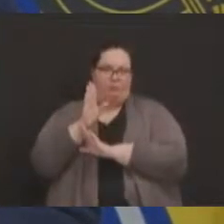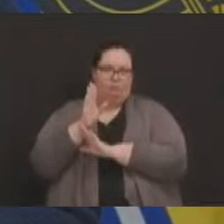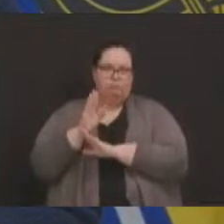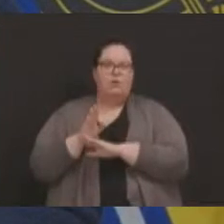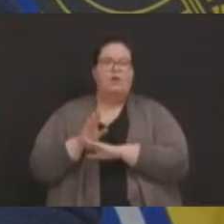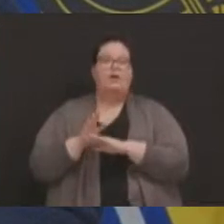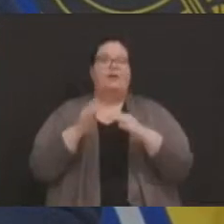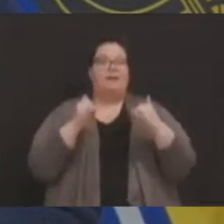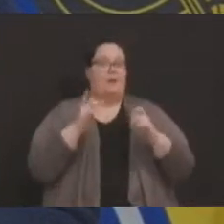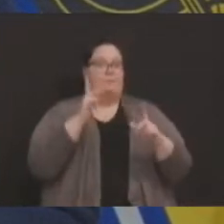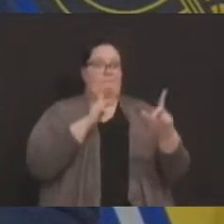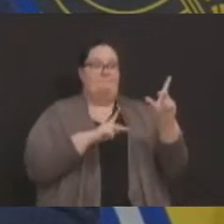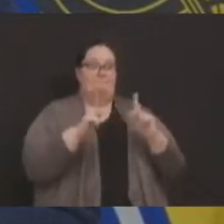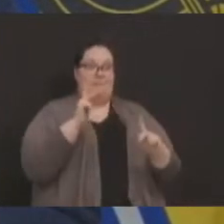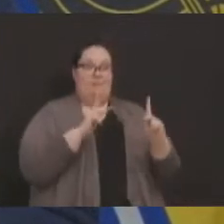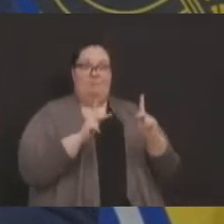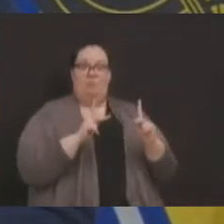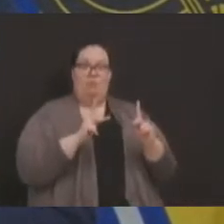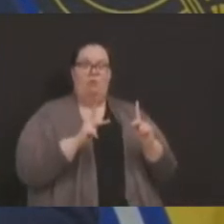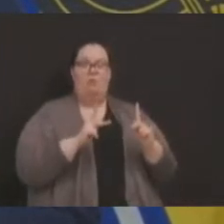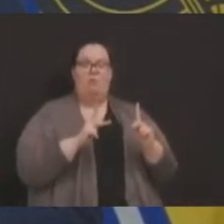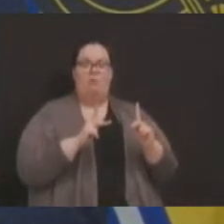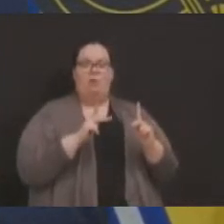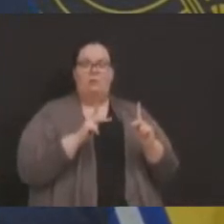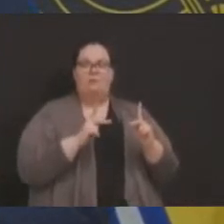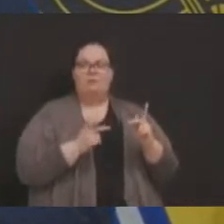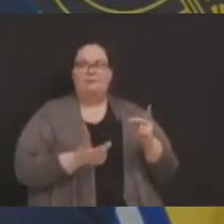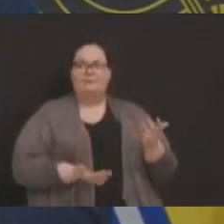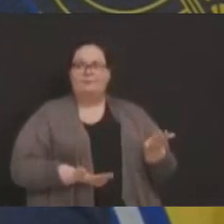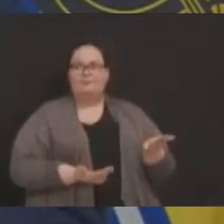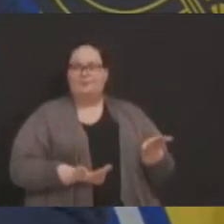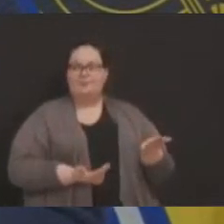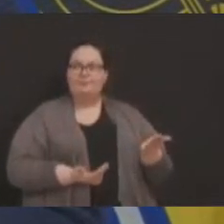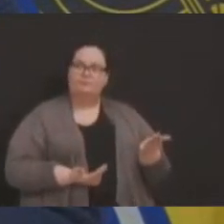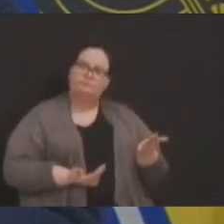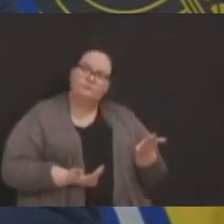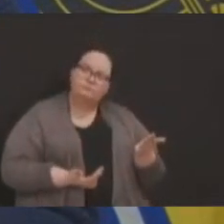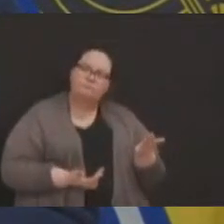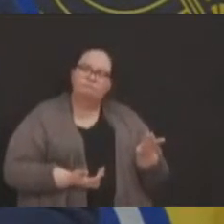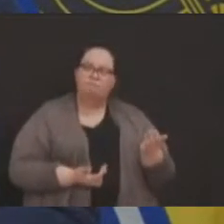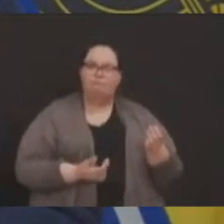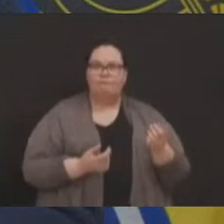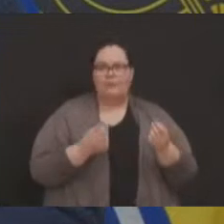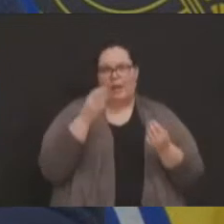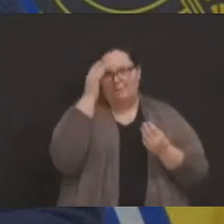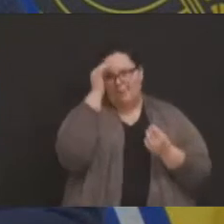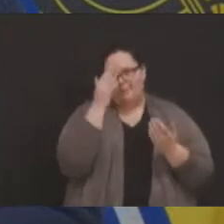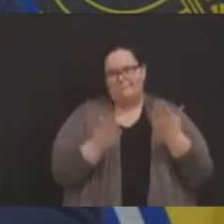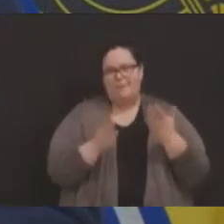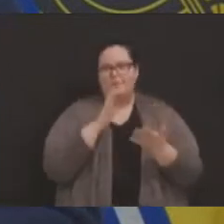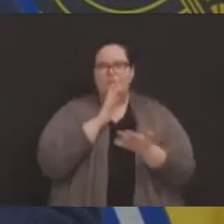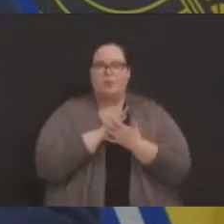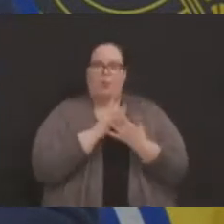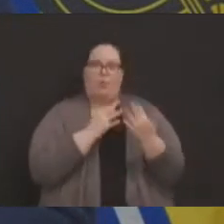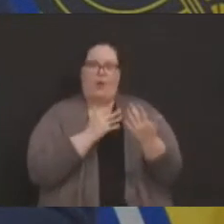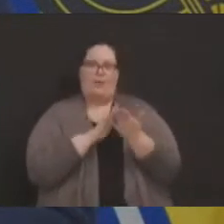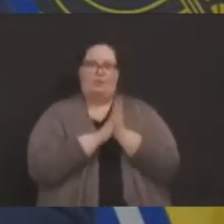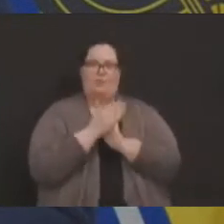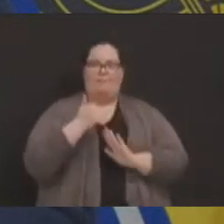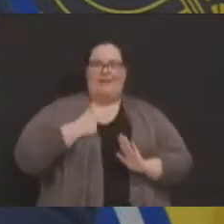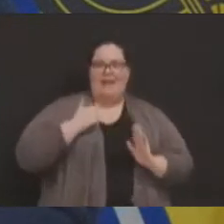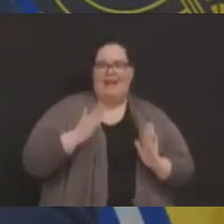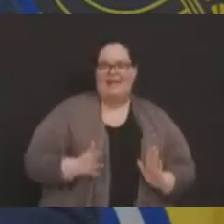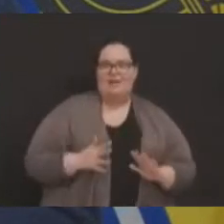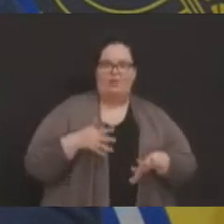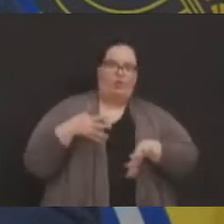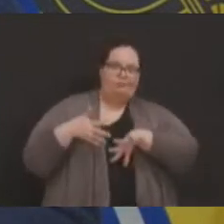citizenship or permanent status in the province. As we also provide them with medical services, I'm sure that we have a way